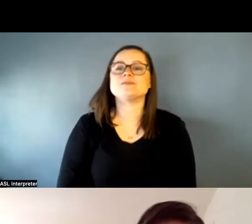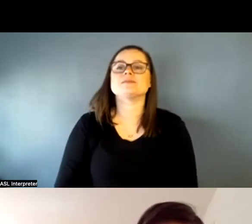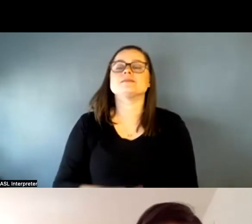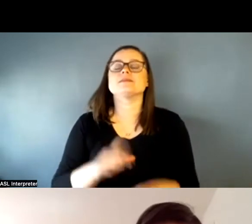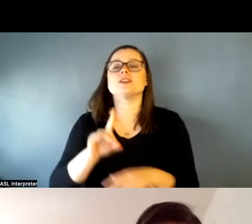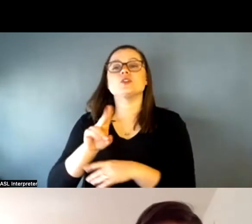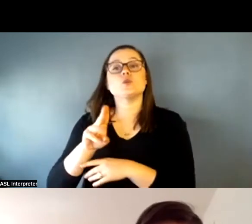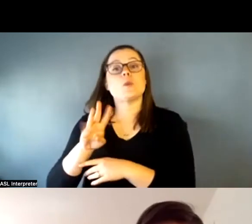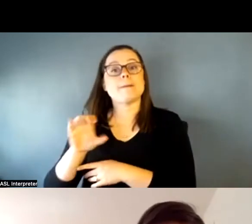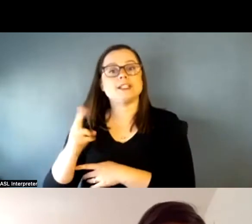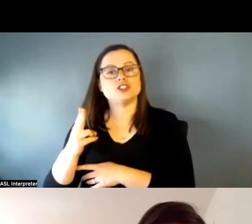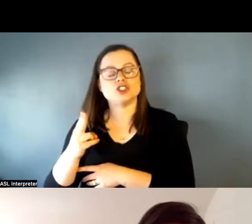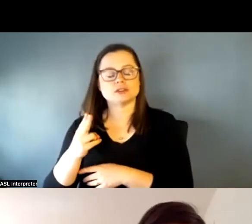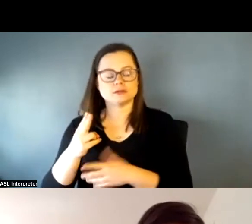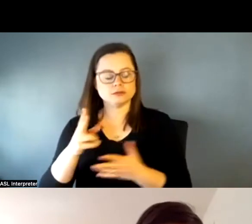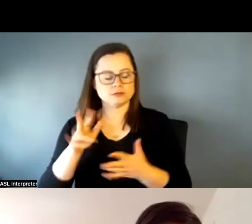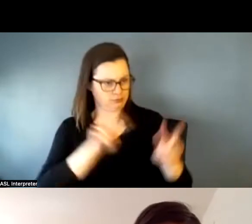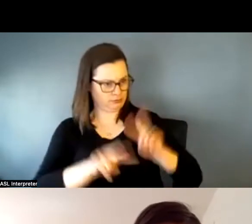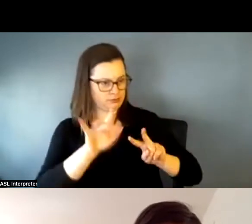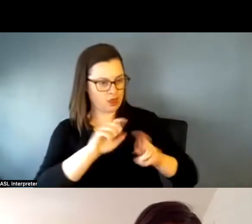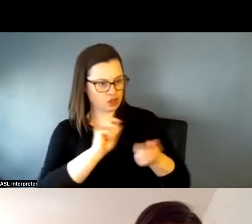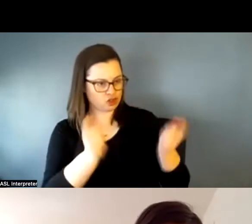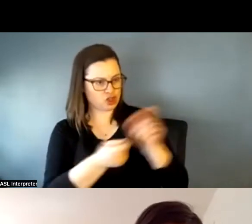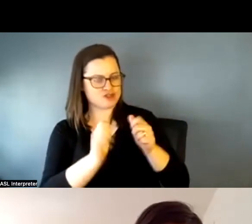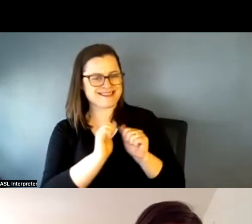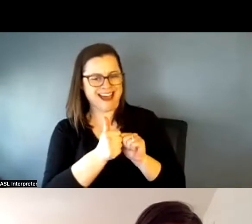the changes that have happened since